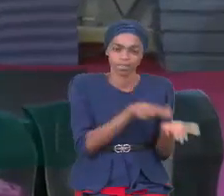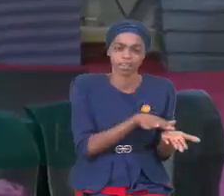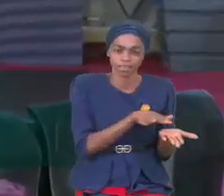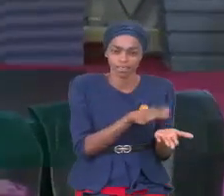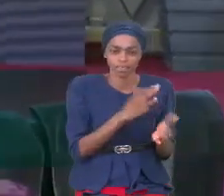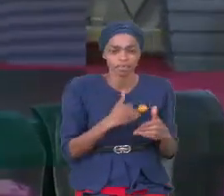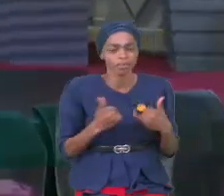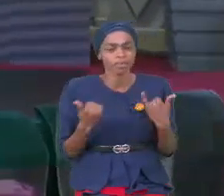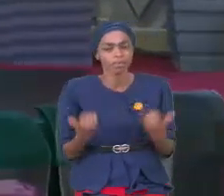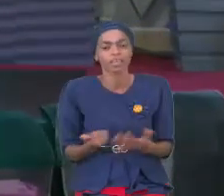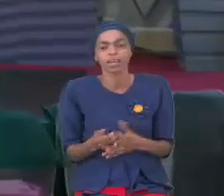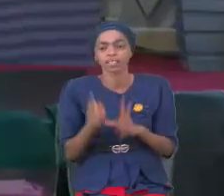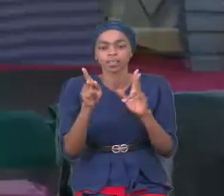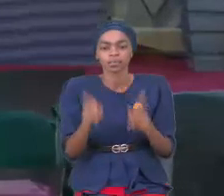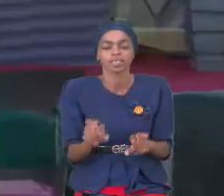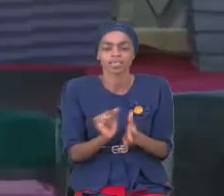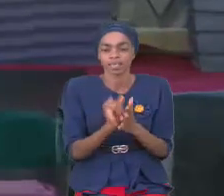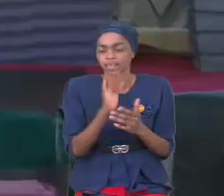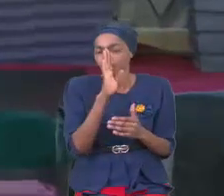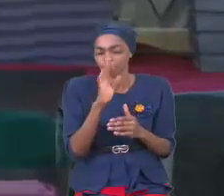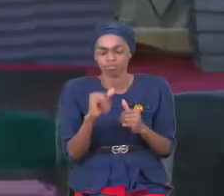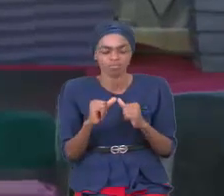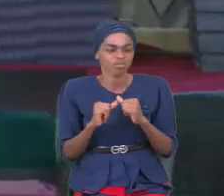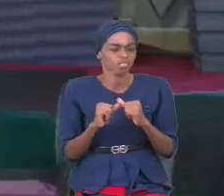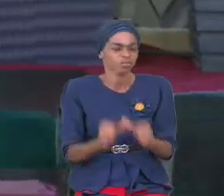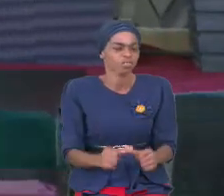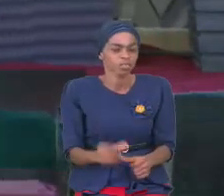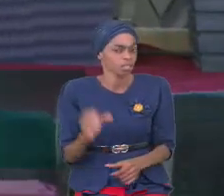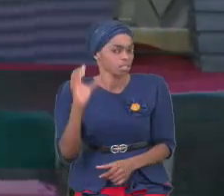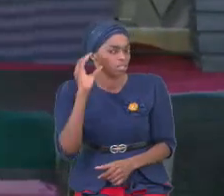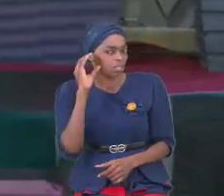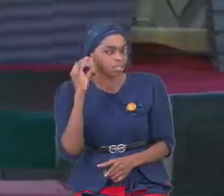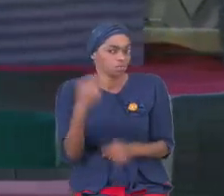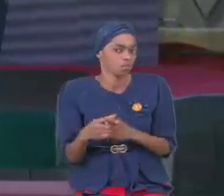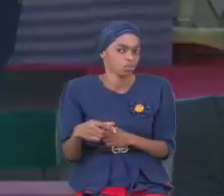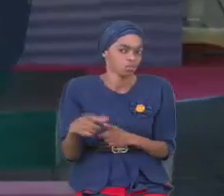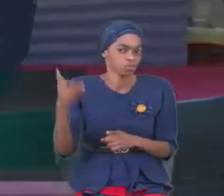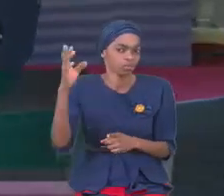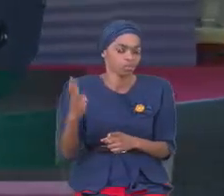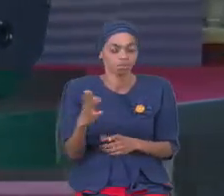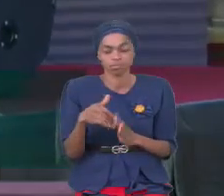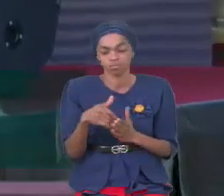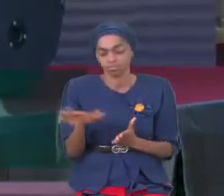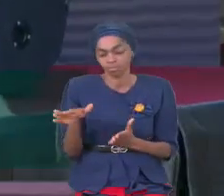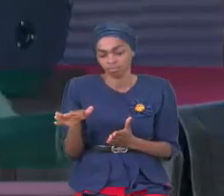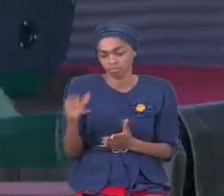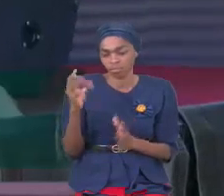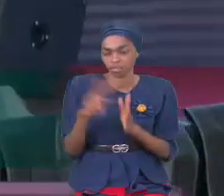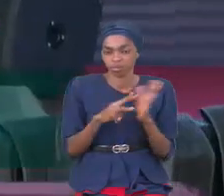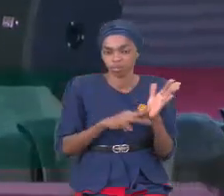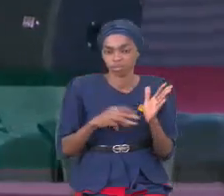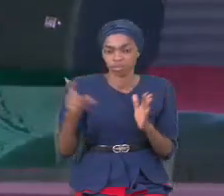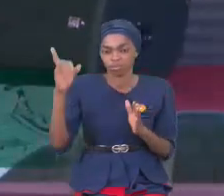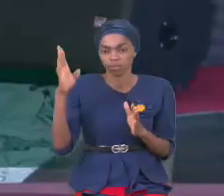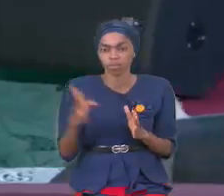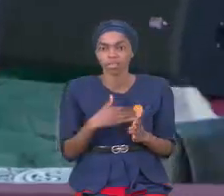he hears the word of God, he rejects the will of God, he rejects and then he abandons the way of the